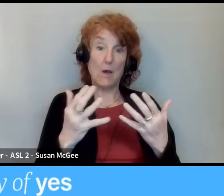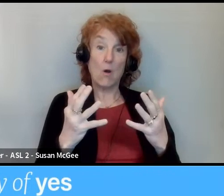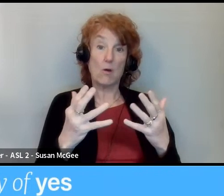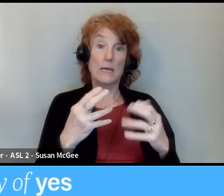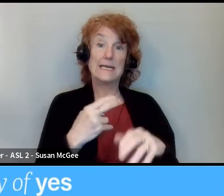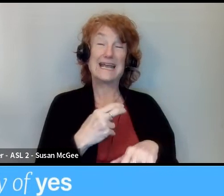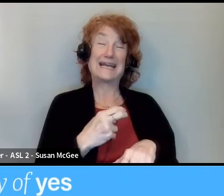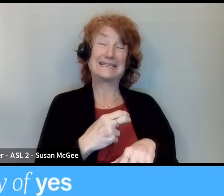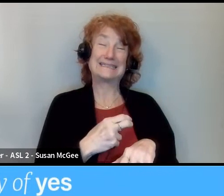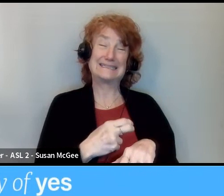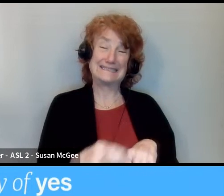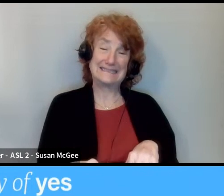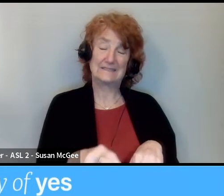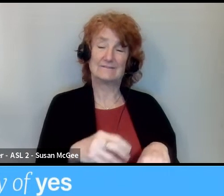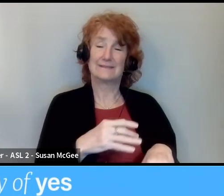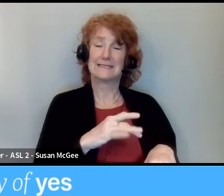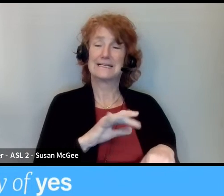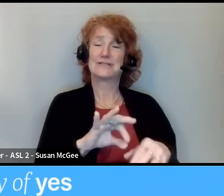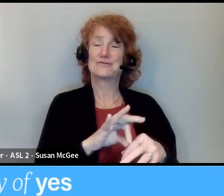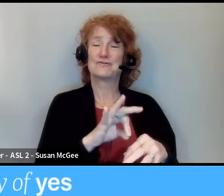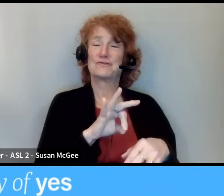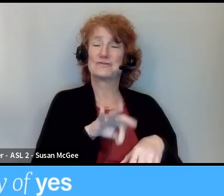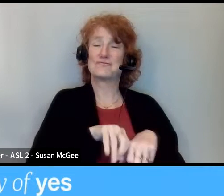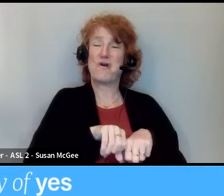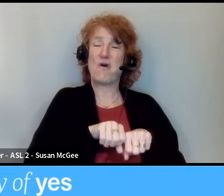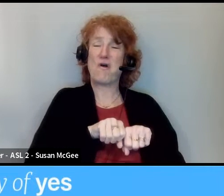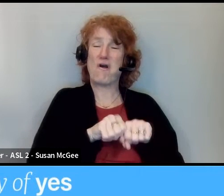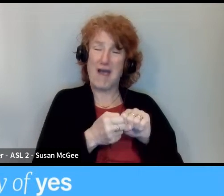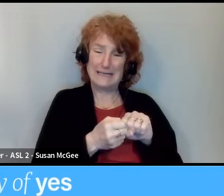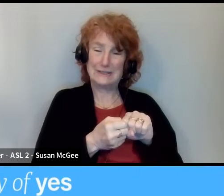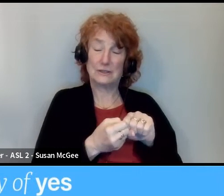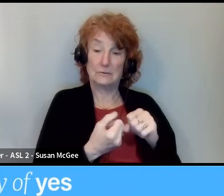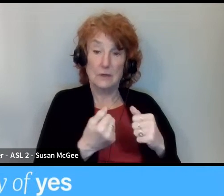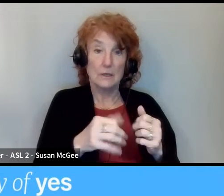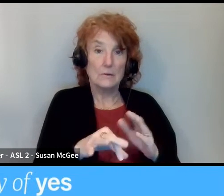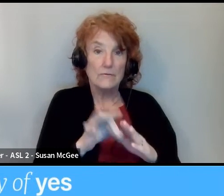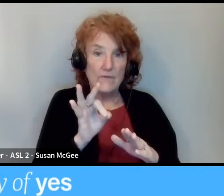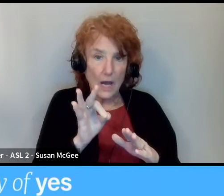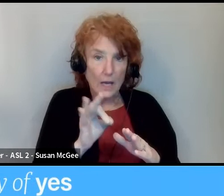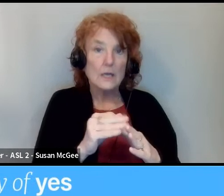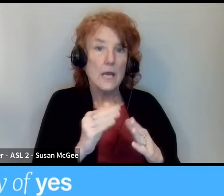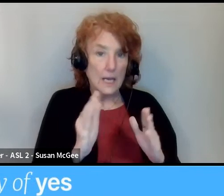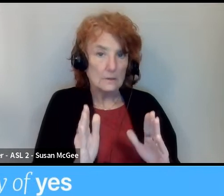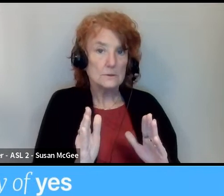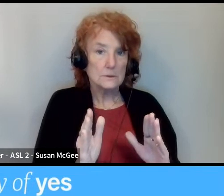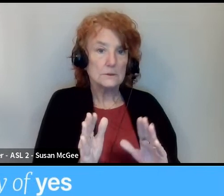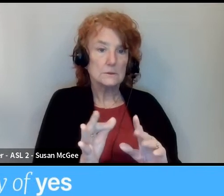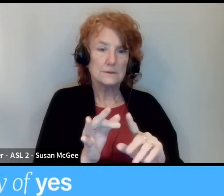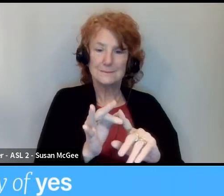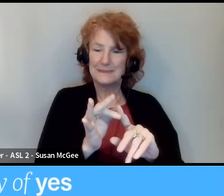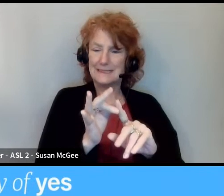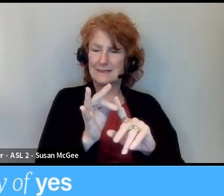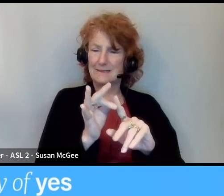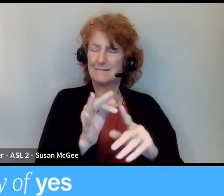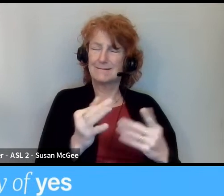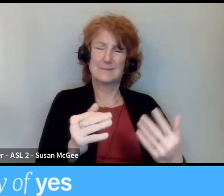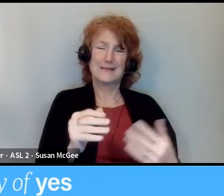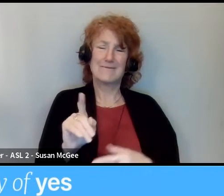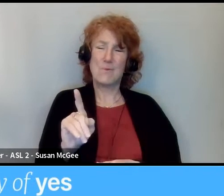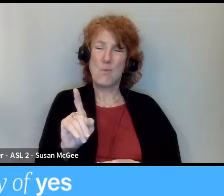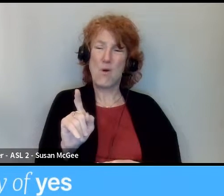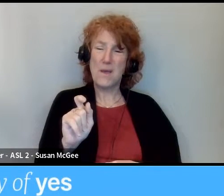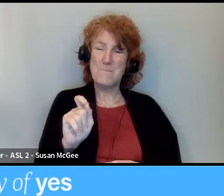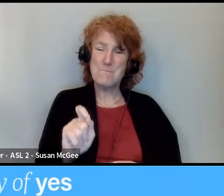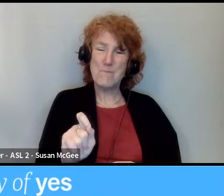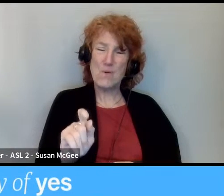soul crushing, endeavor in the city, trying to find housing, especially at a time when, it's 1.4 rental vacancy